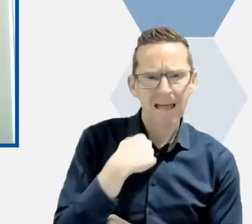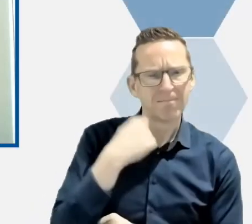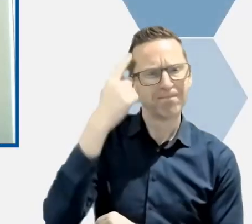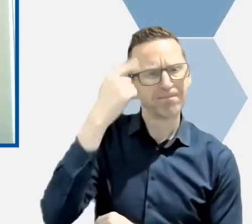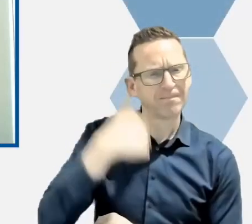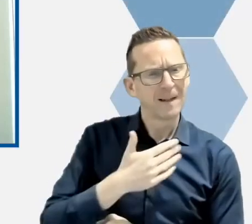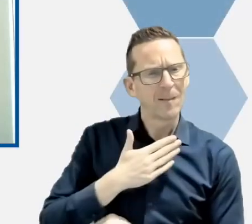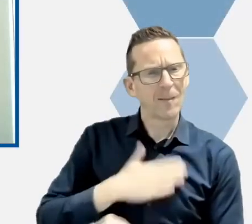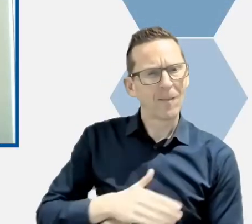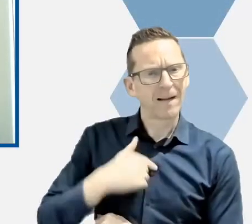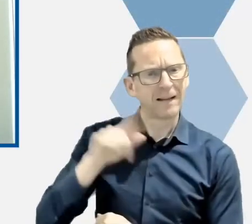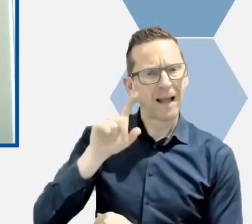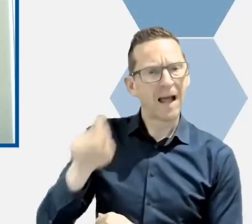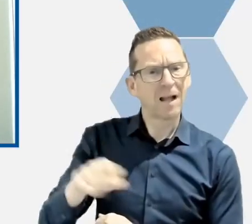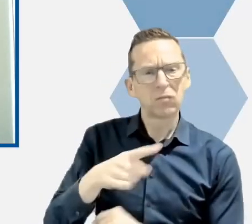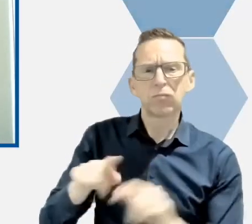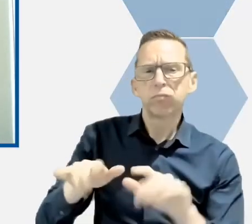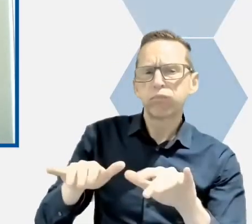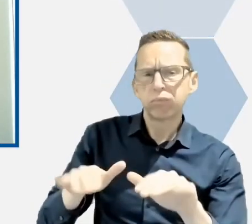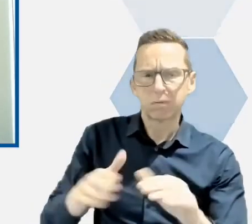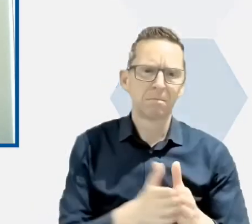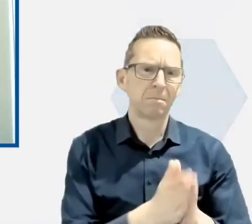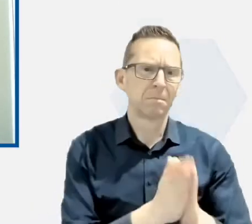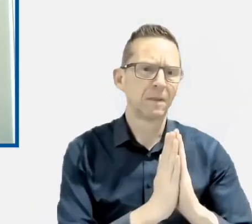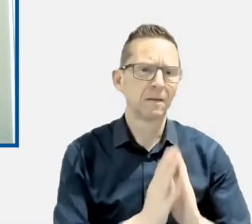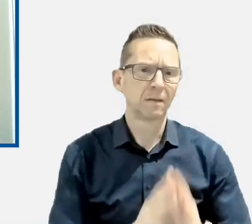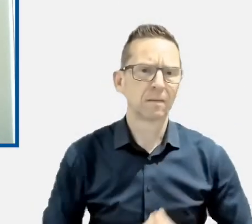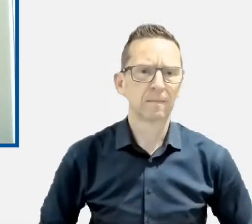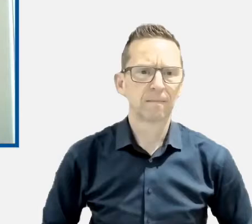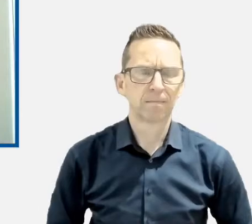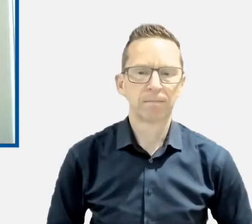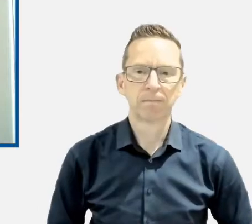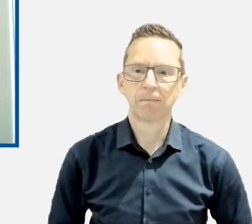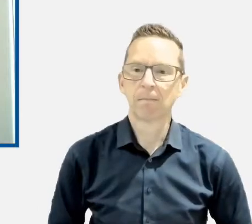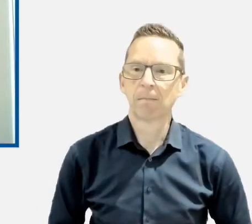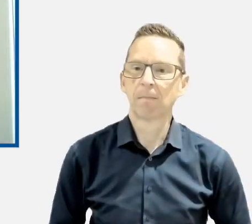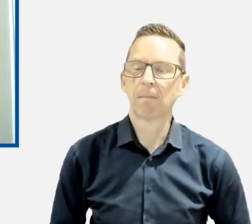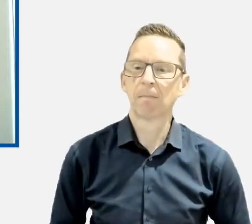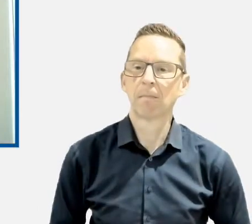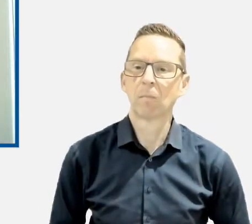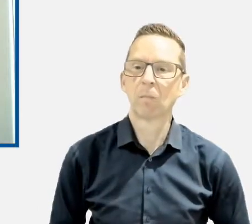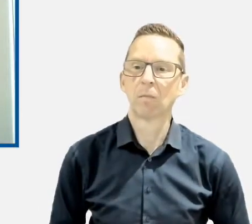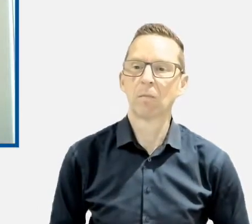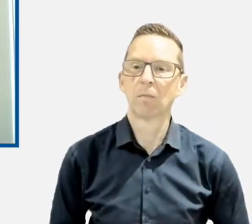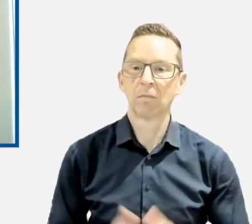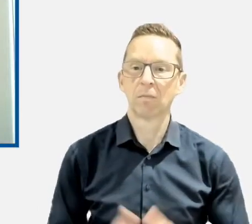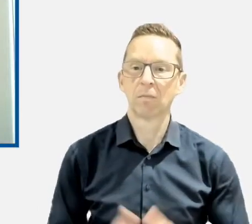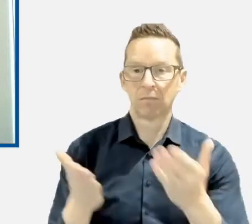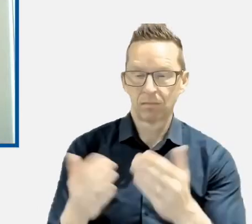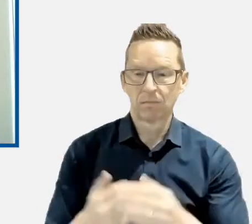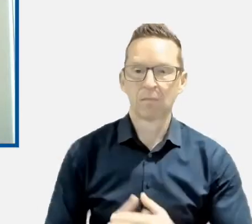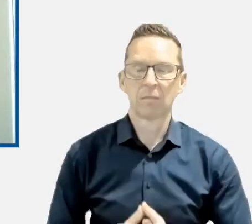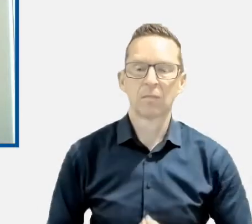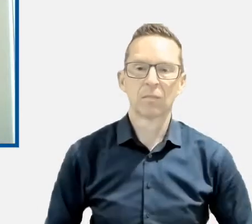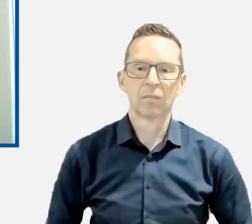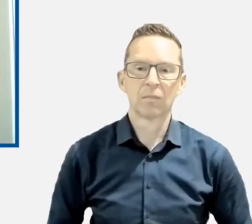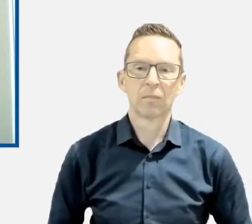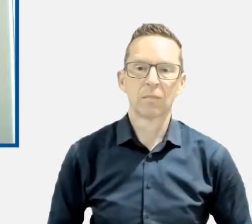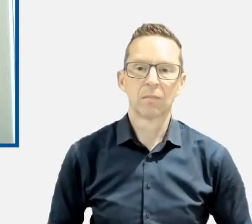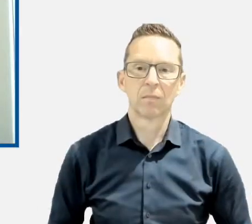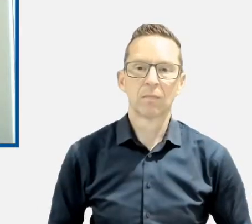now, may I turn to Gemma and Ahmed, and to each of them, I have a